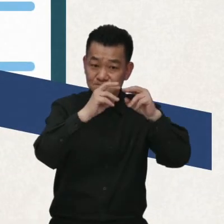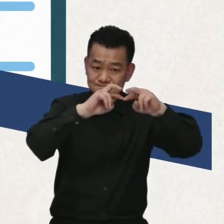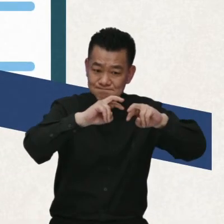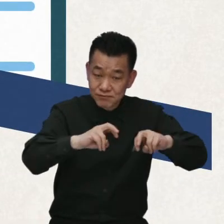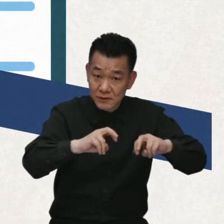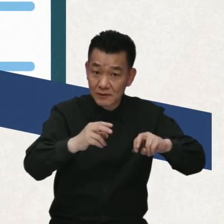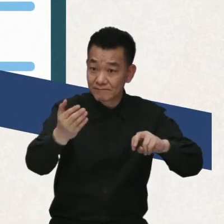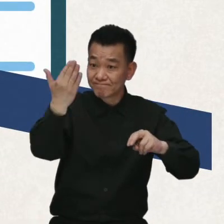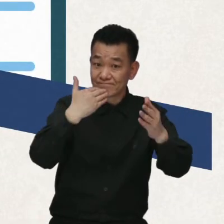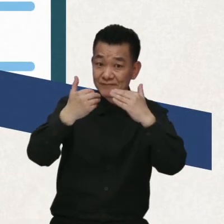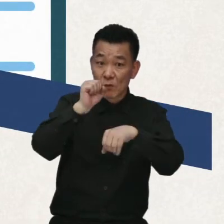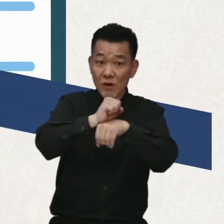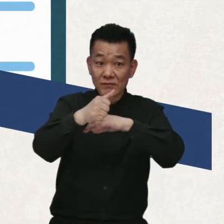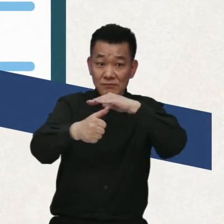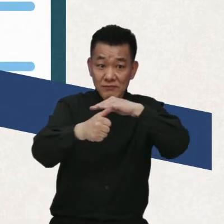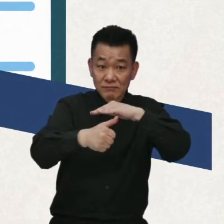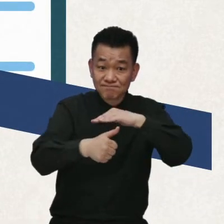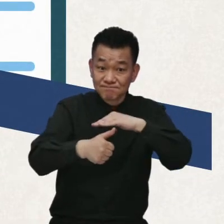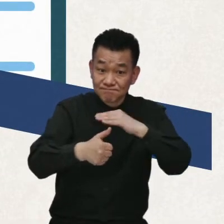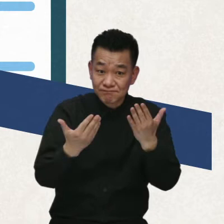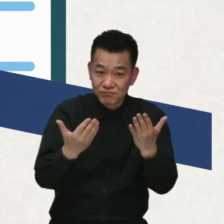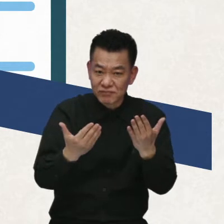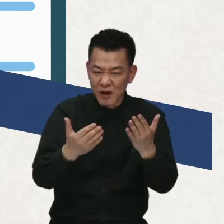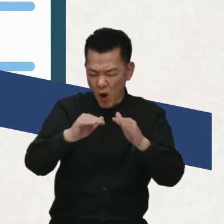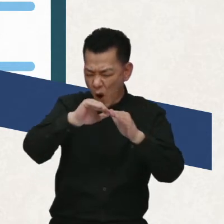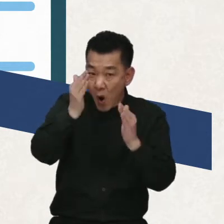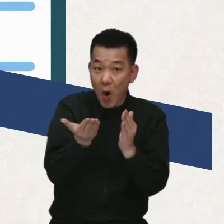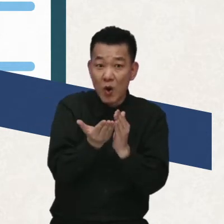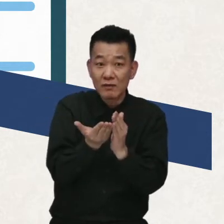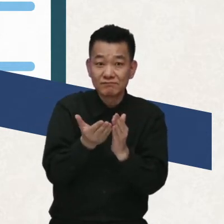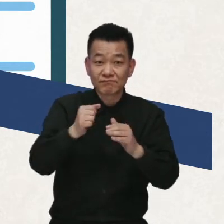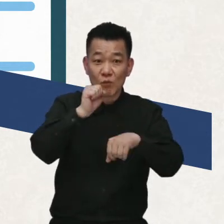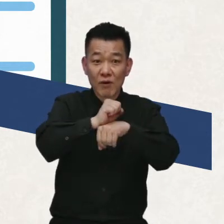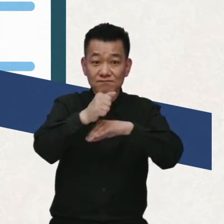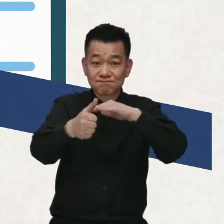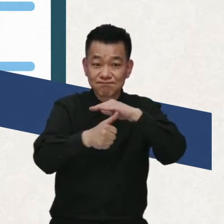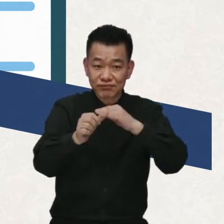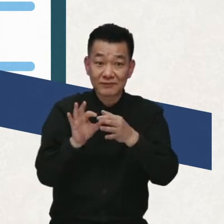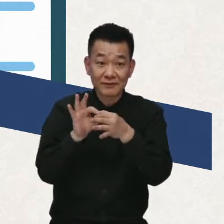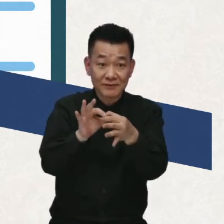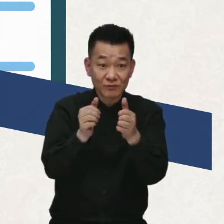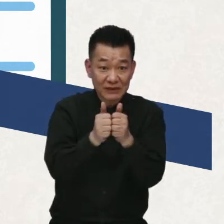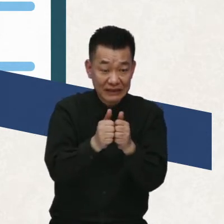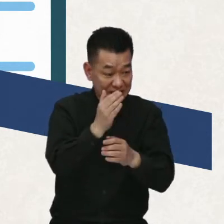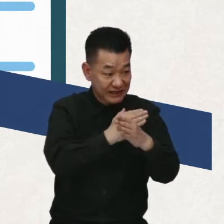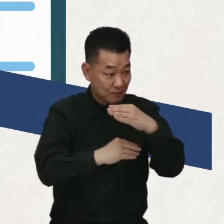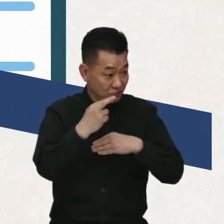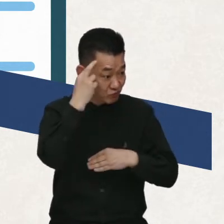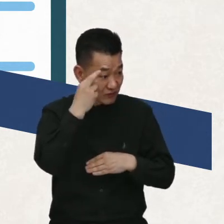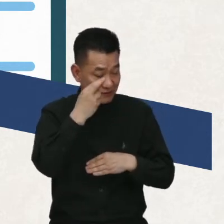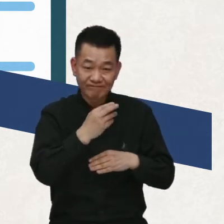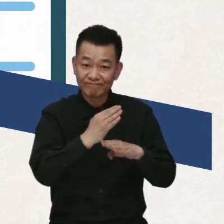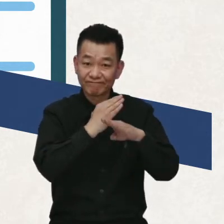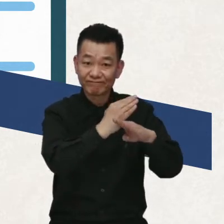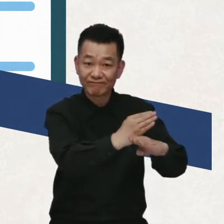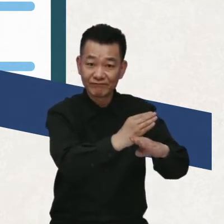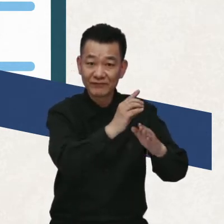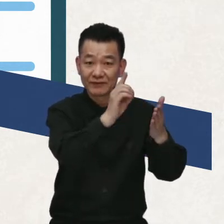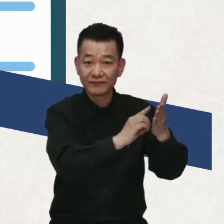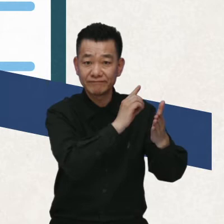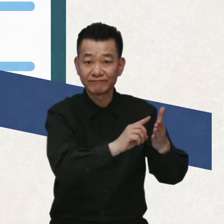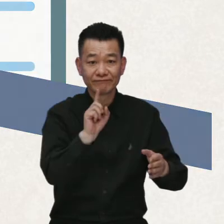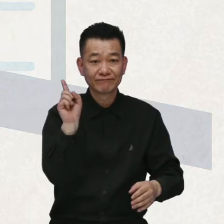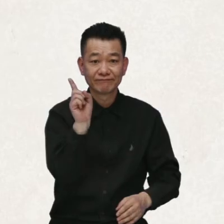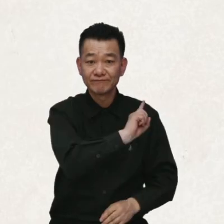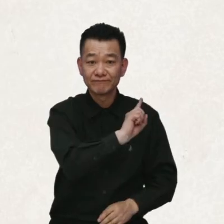Specifically, discrimination on the basis of disability with regard to all matters concerning all forms of employment should be prohibited.